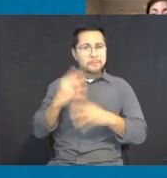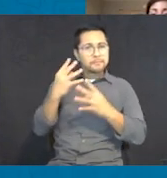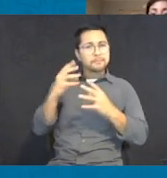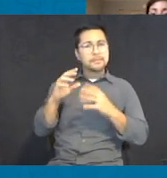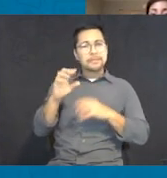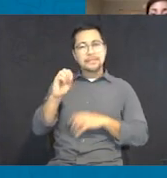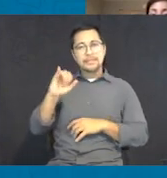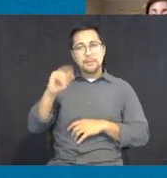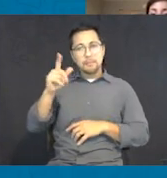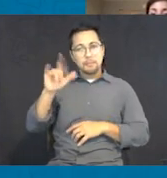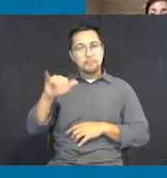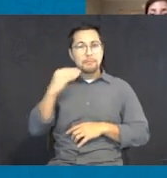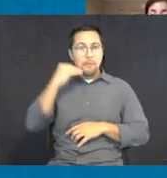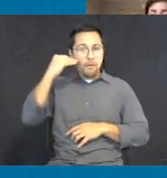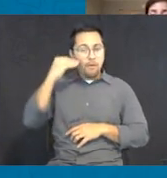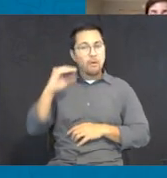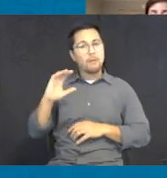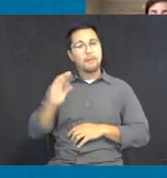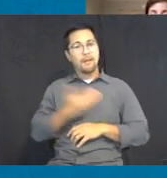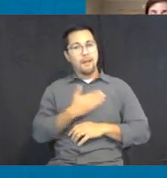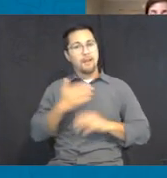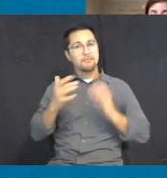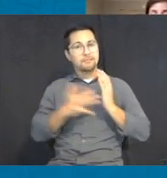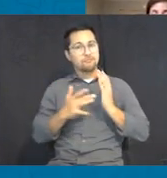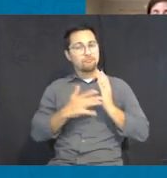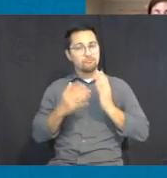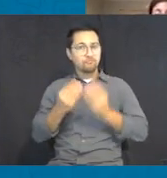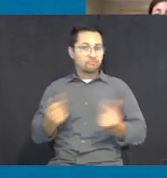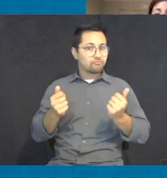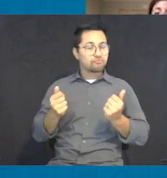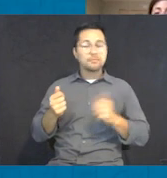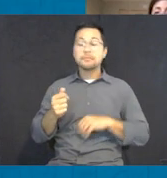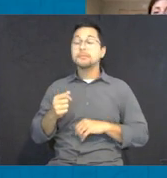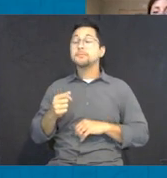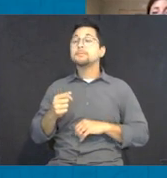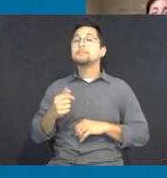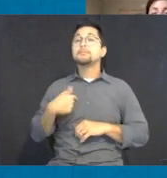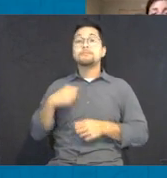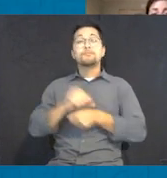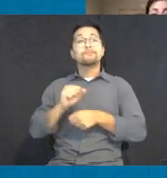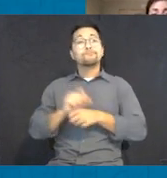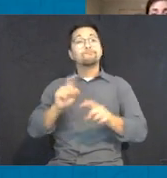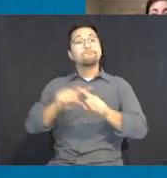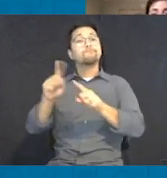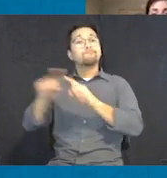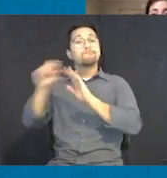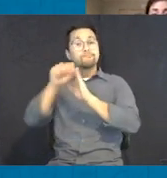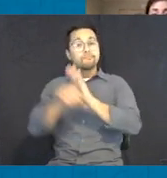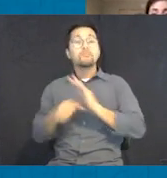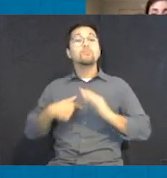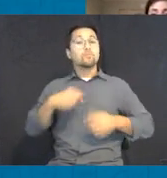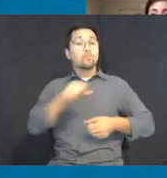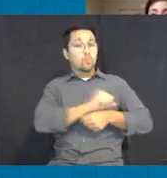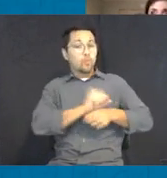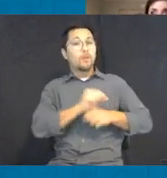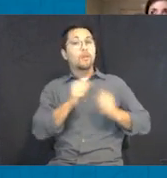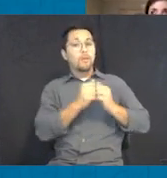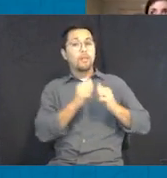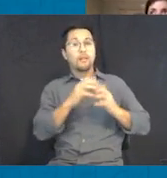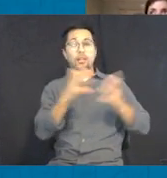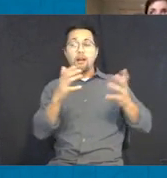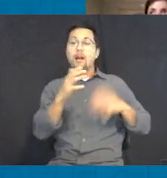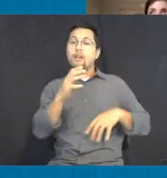sometimes funding available for some of these solutions. Thank you, and I hope